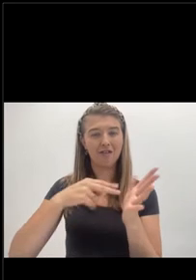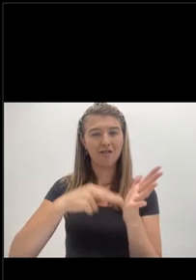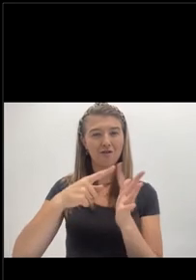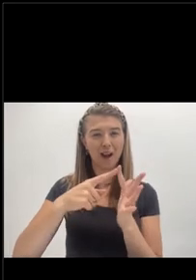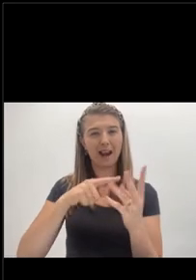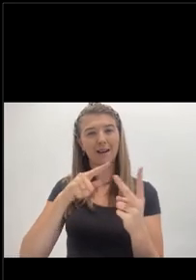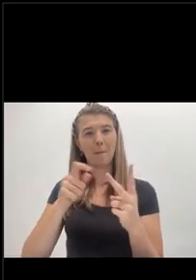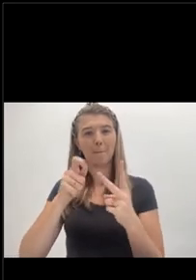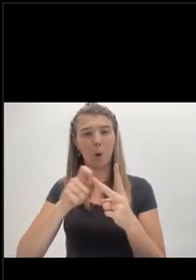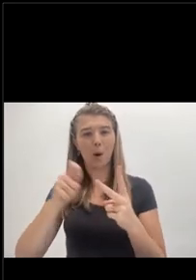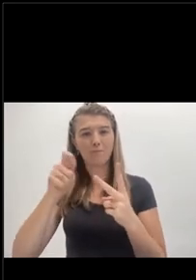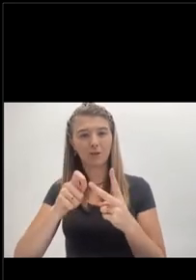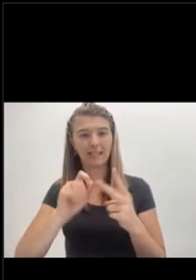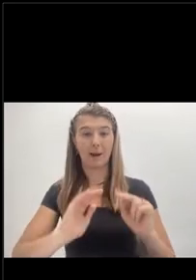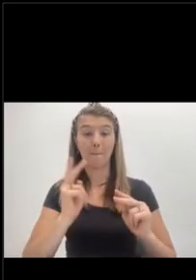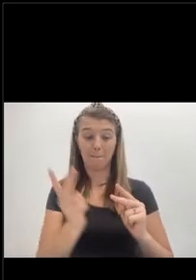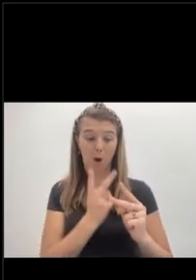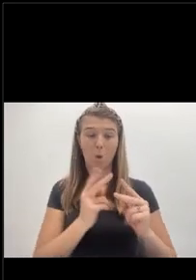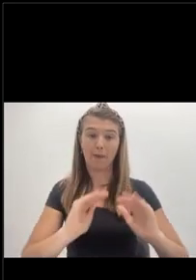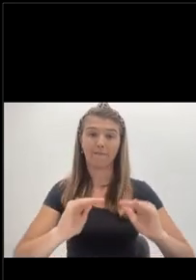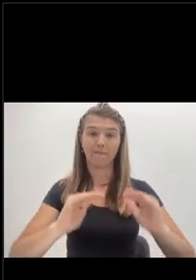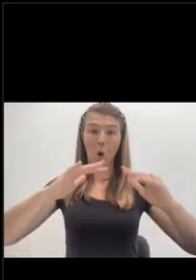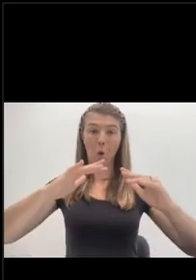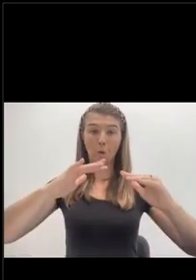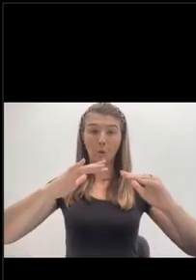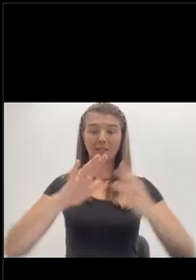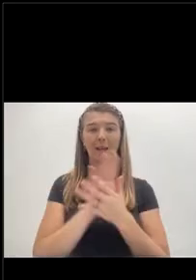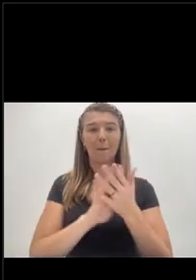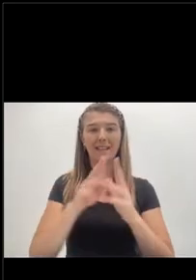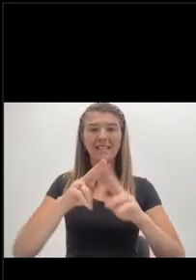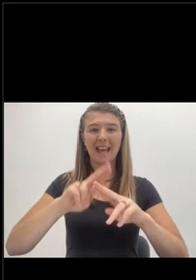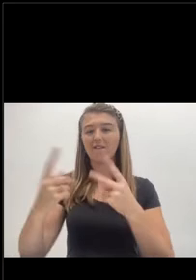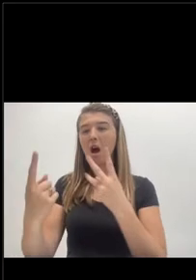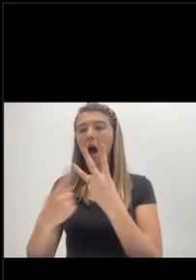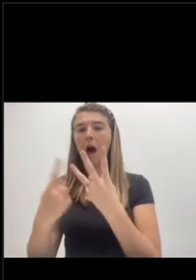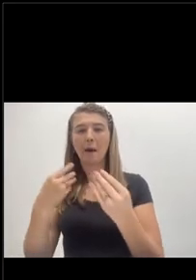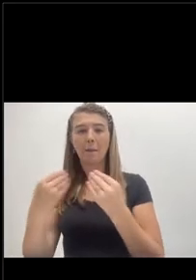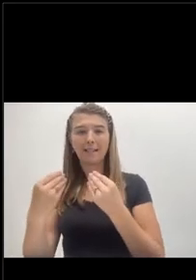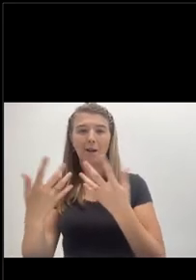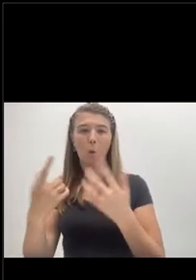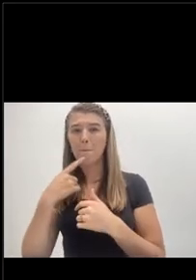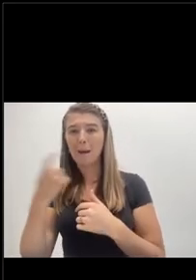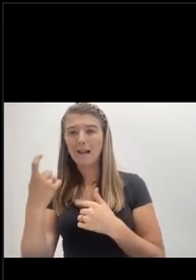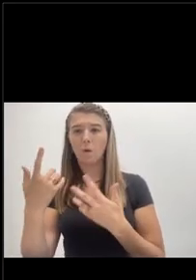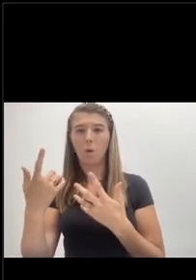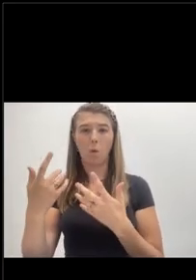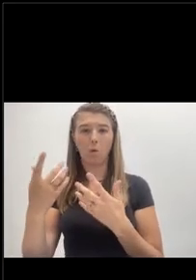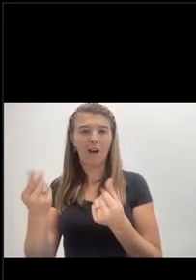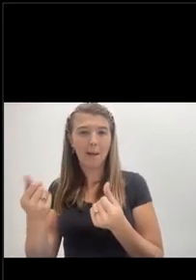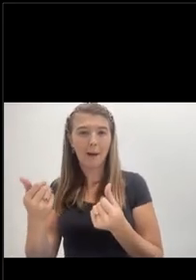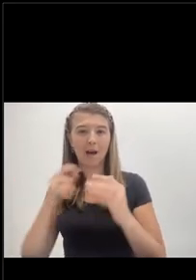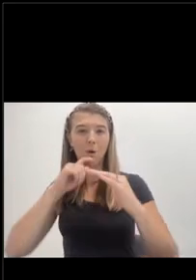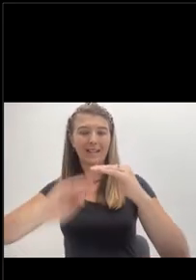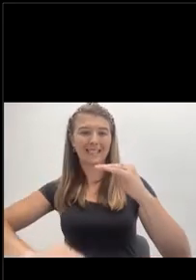other metals, other plastics, other materials. It's a brilliant way for us, nice and simple. But